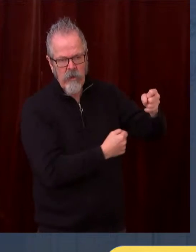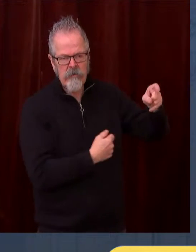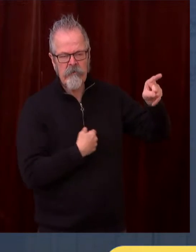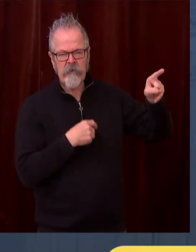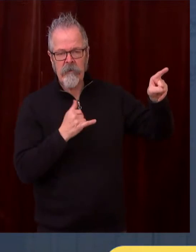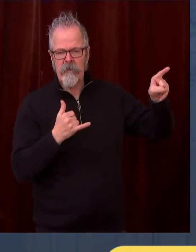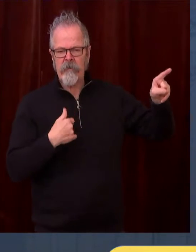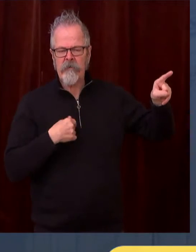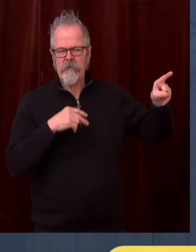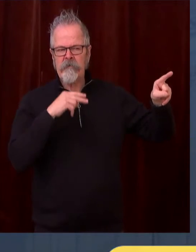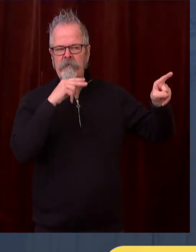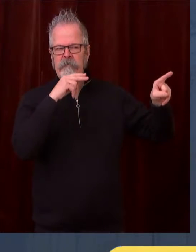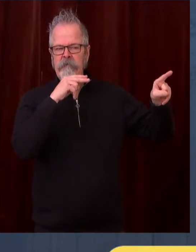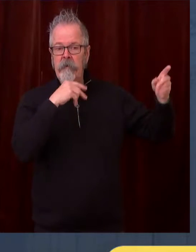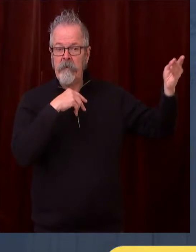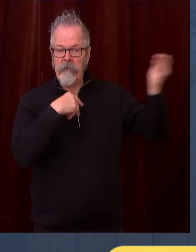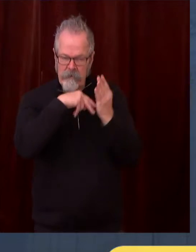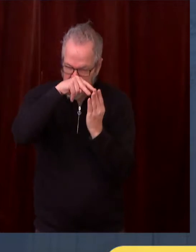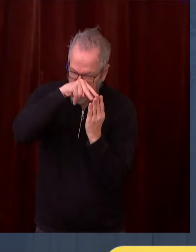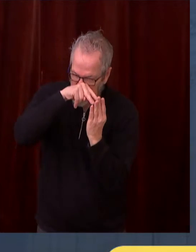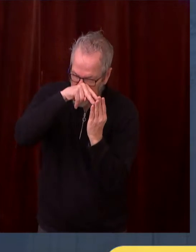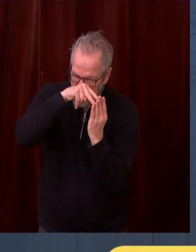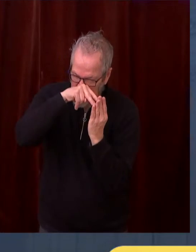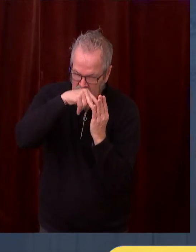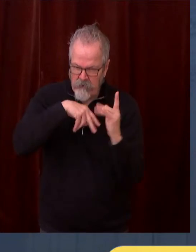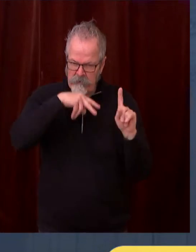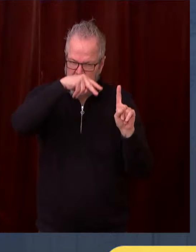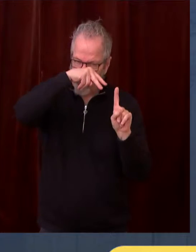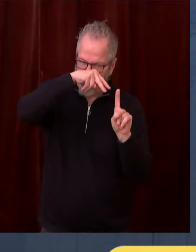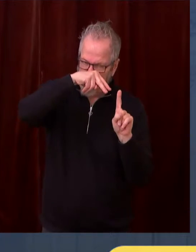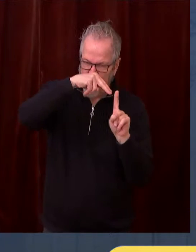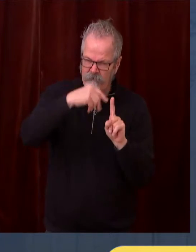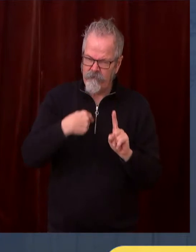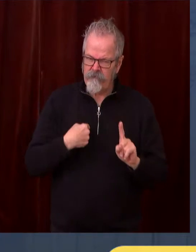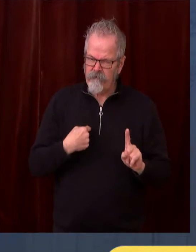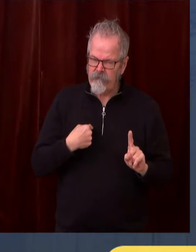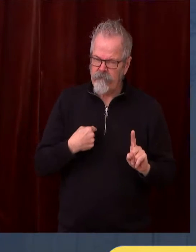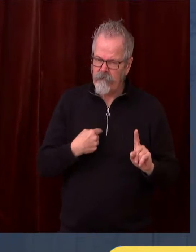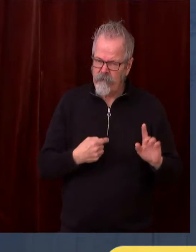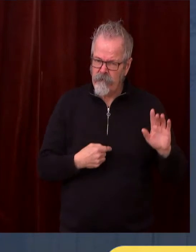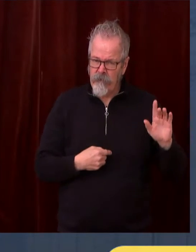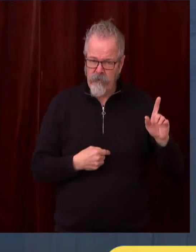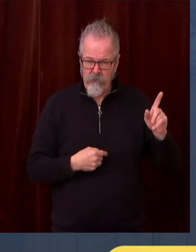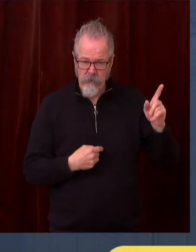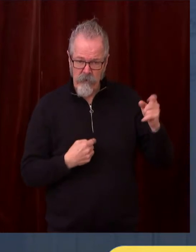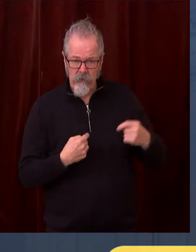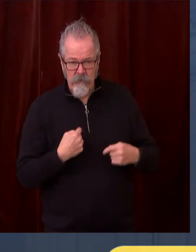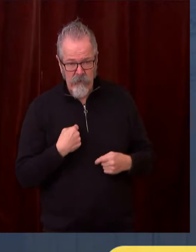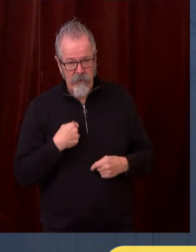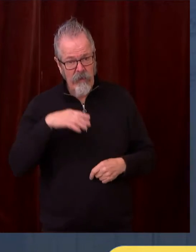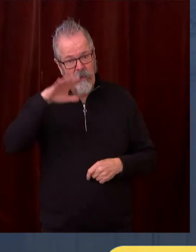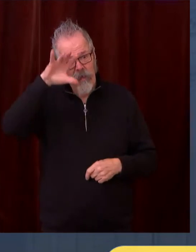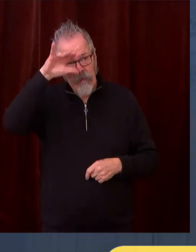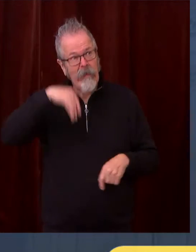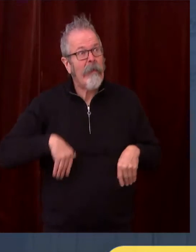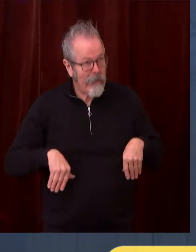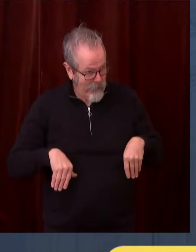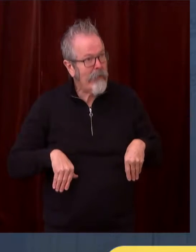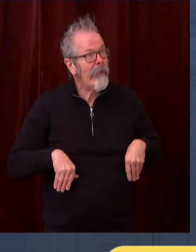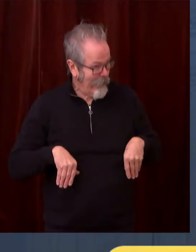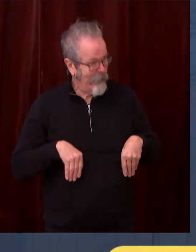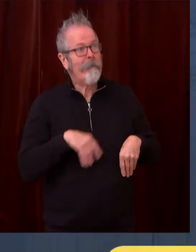every single decision coming through this through the lens of skepticism to some degree. So I've been in some